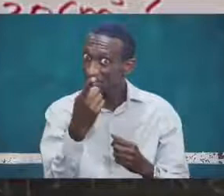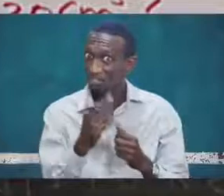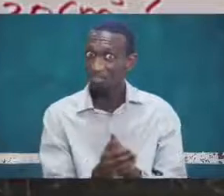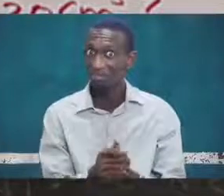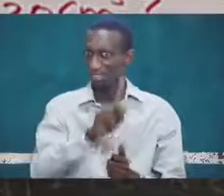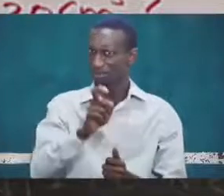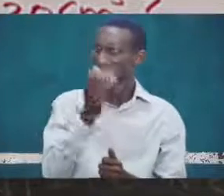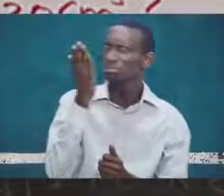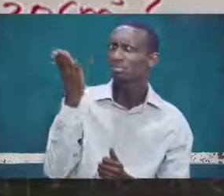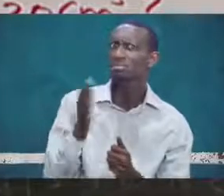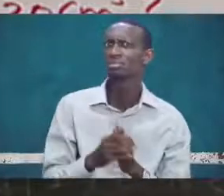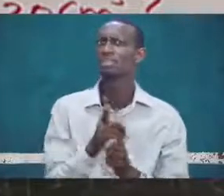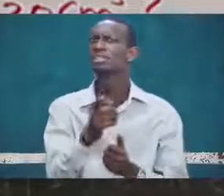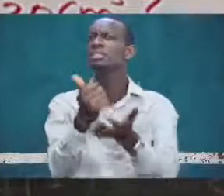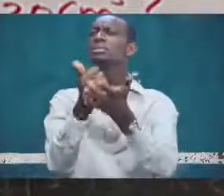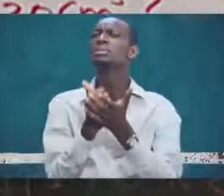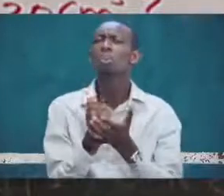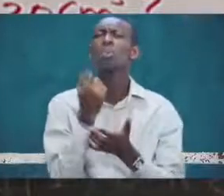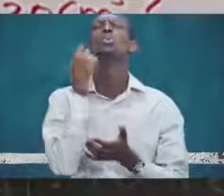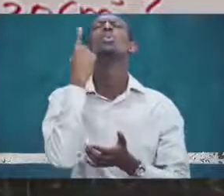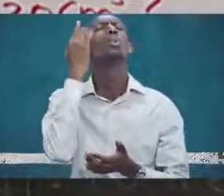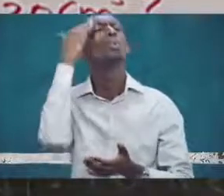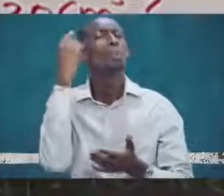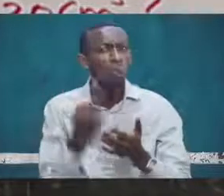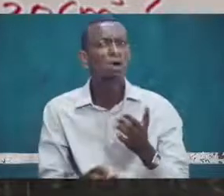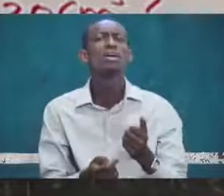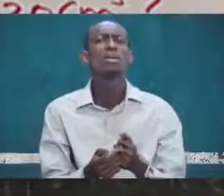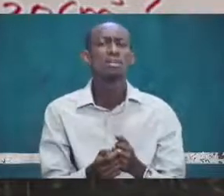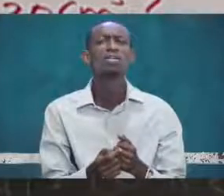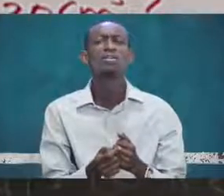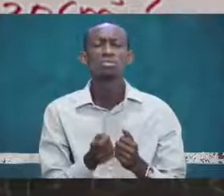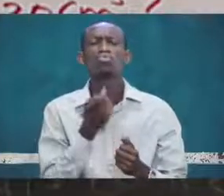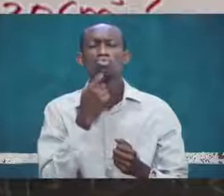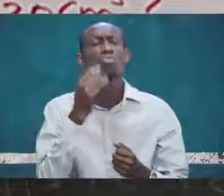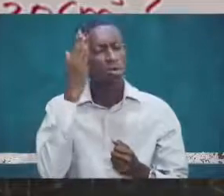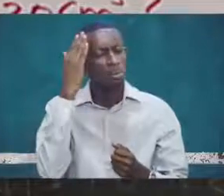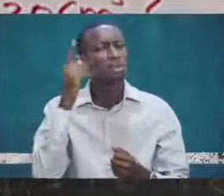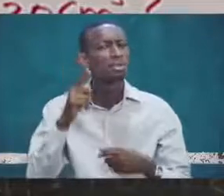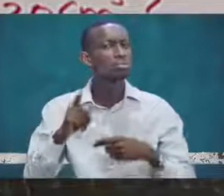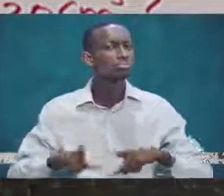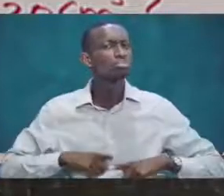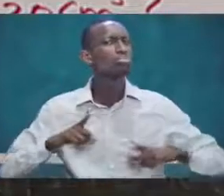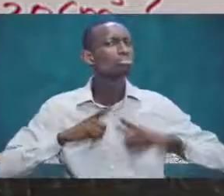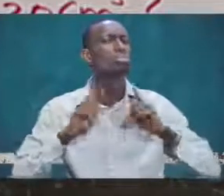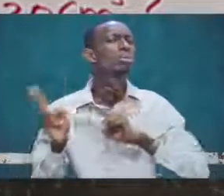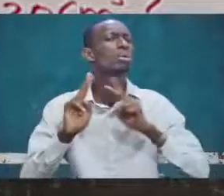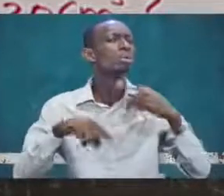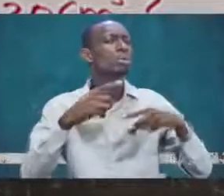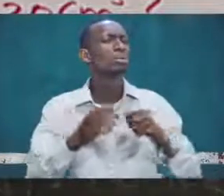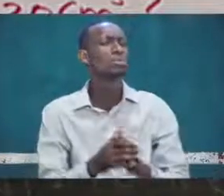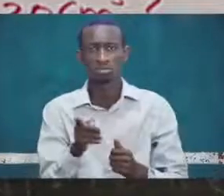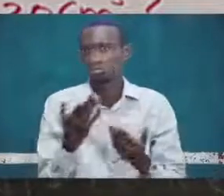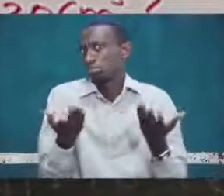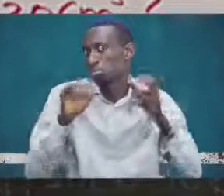this question, it helps us to understand why we need to learn this in everyday life. Because as you know, you can get a